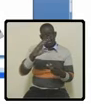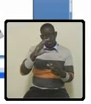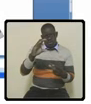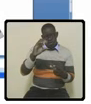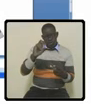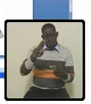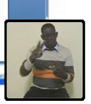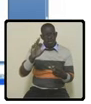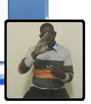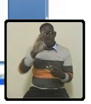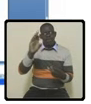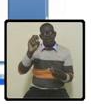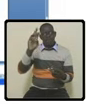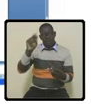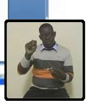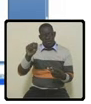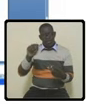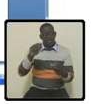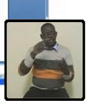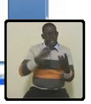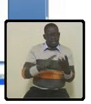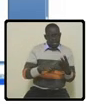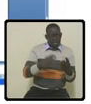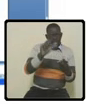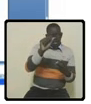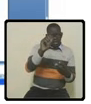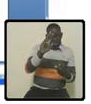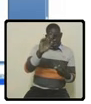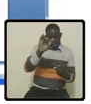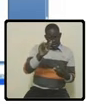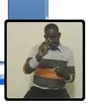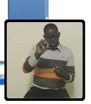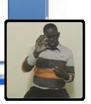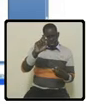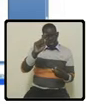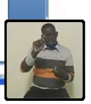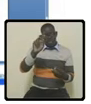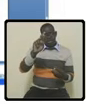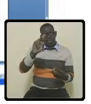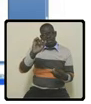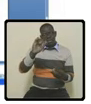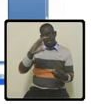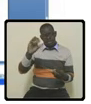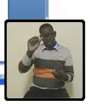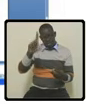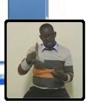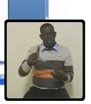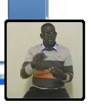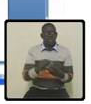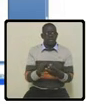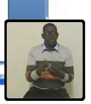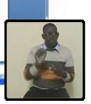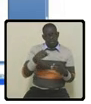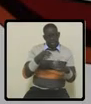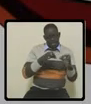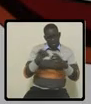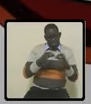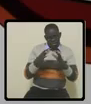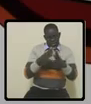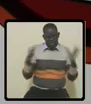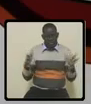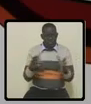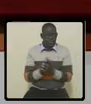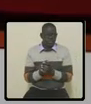overfolds, and asymmetrical overthrust folds. You'll have to explain more on that. Okay, sorry.